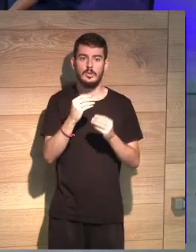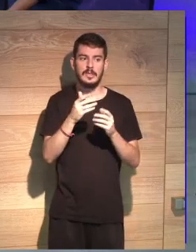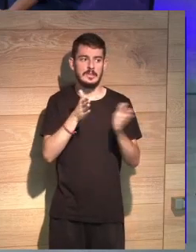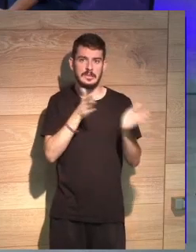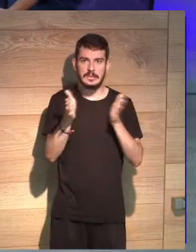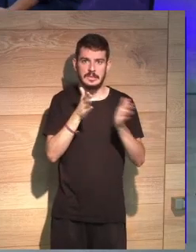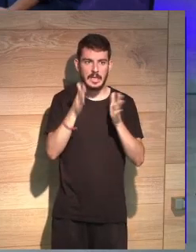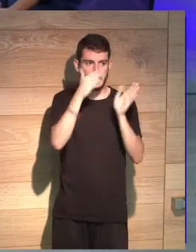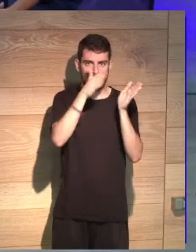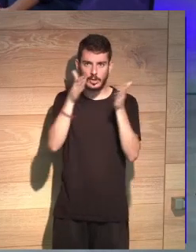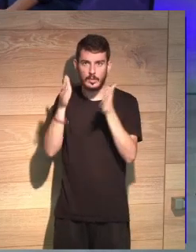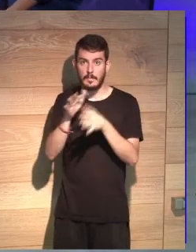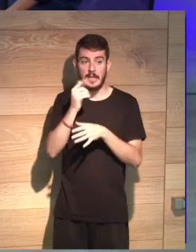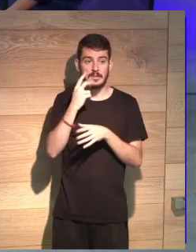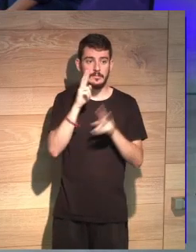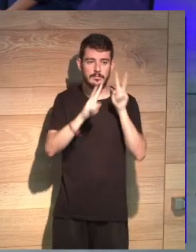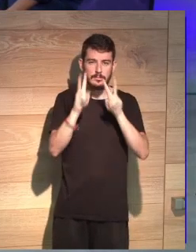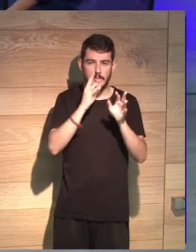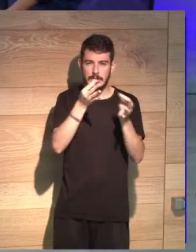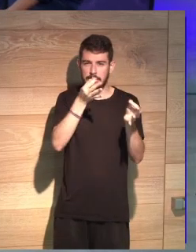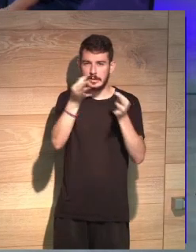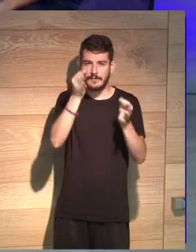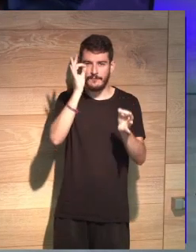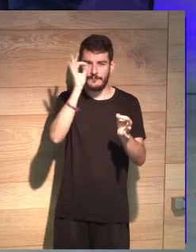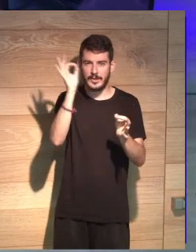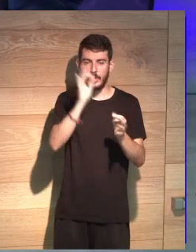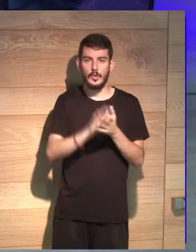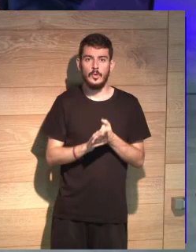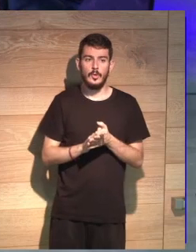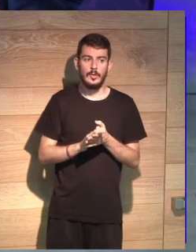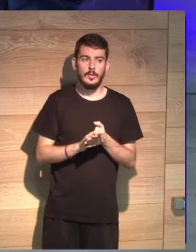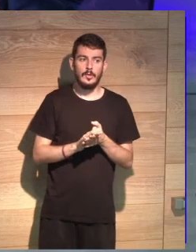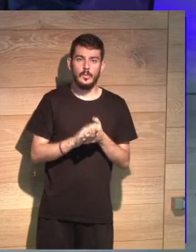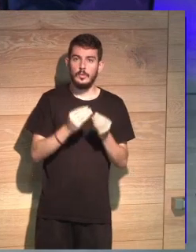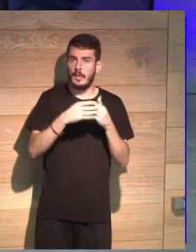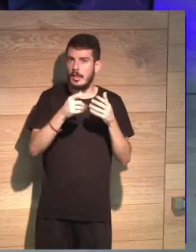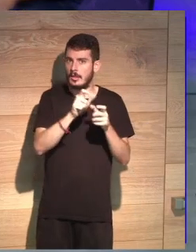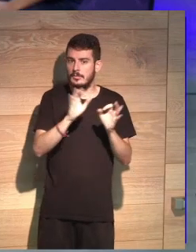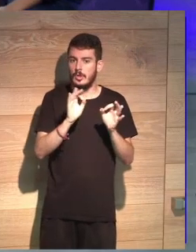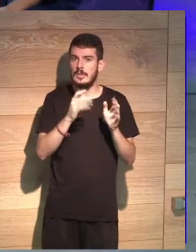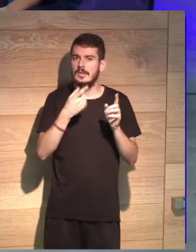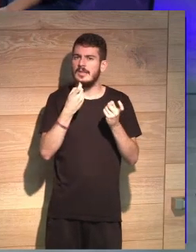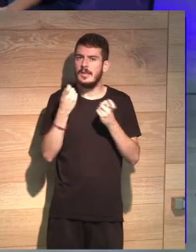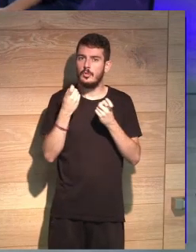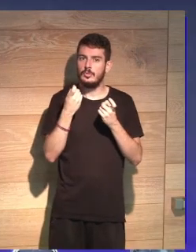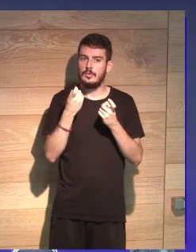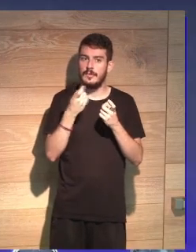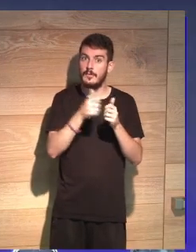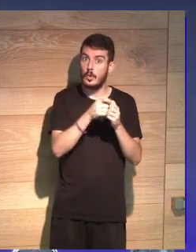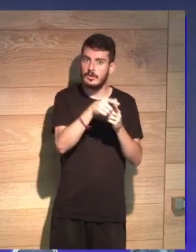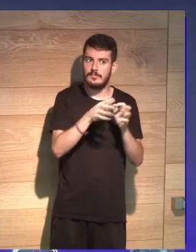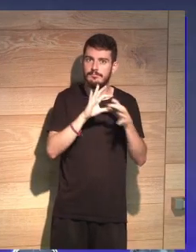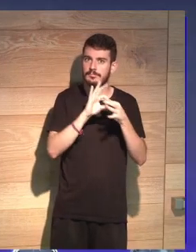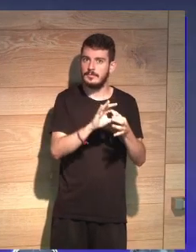the multitasking abilities, and benefits even to improve the sight of many patients. For this, we need